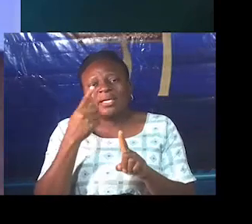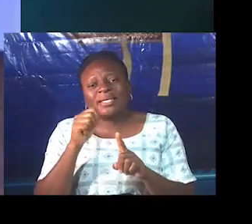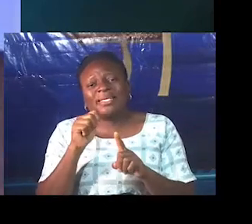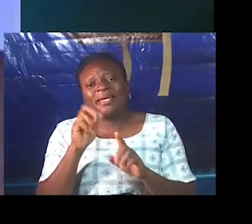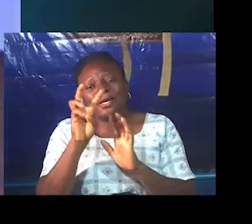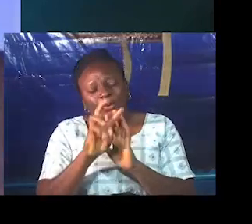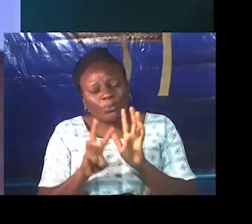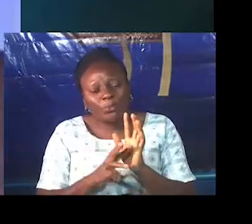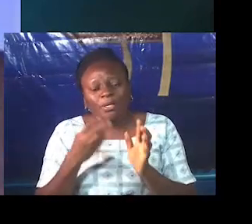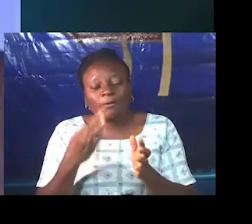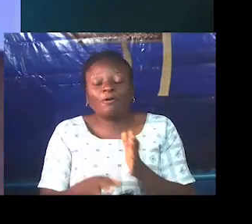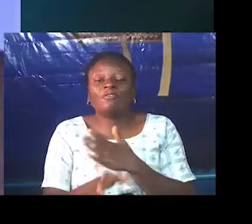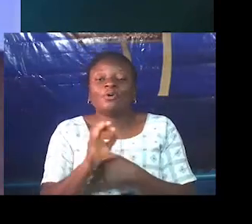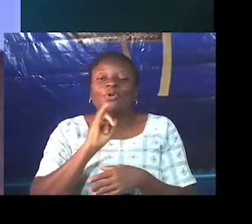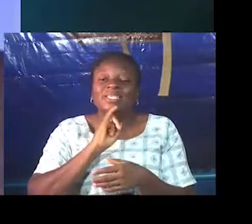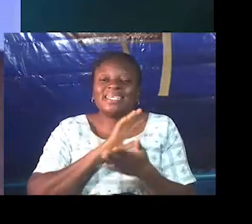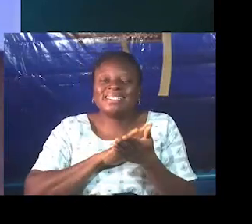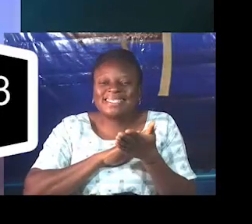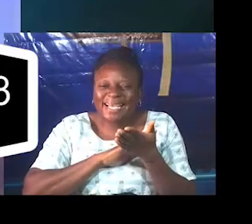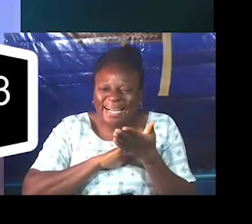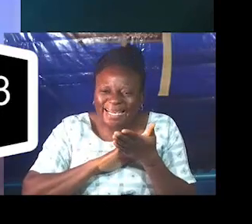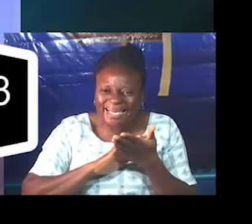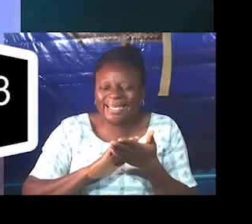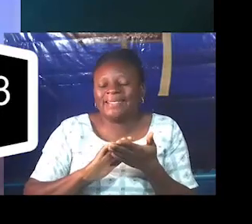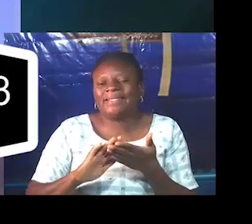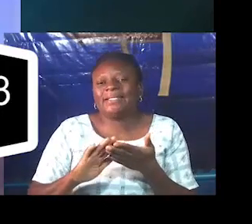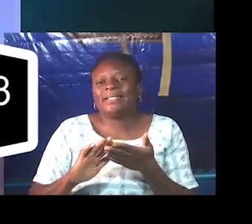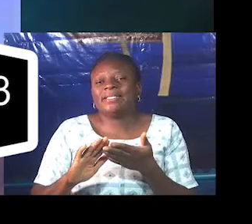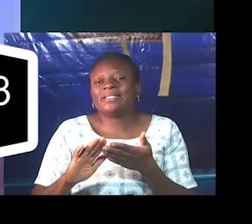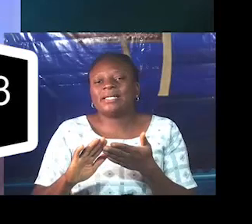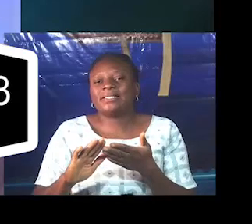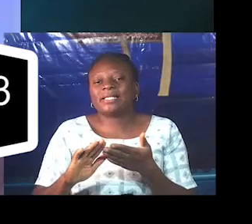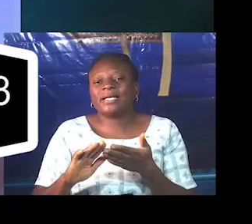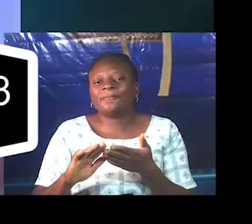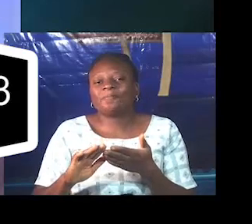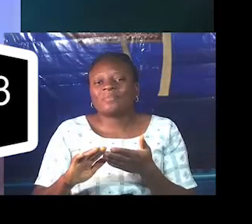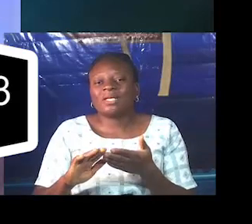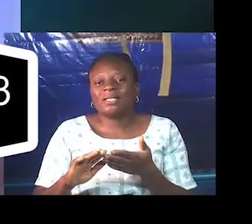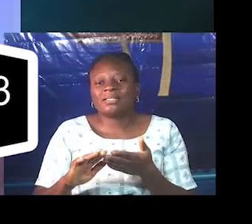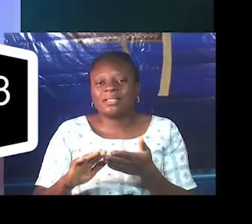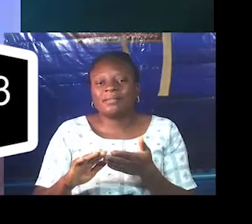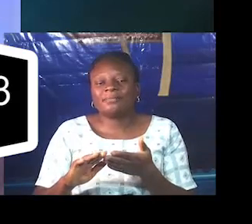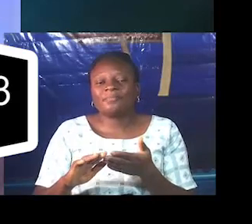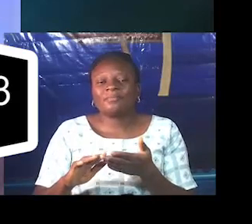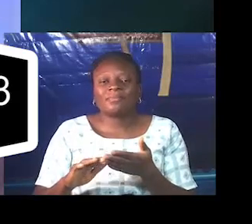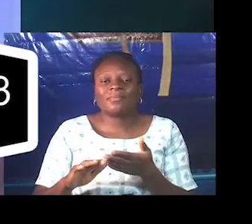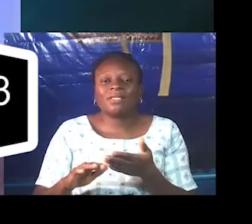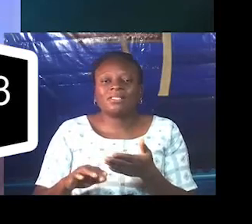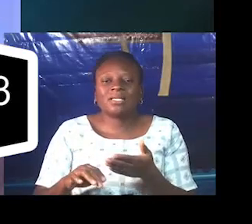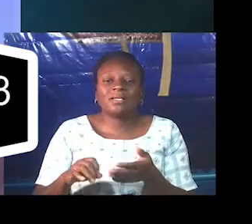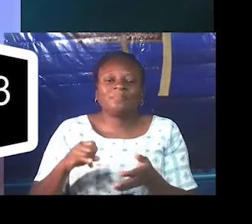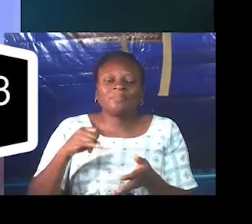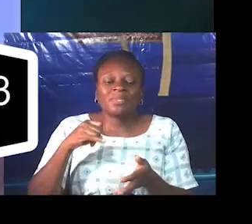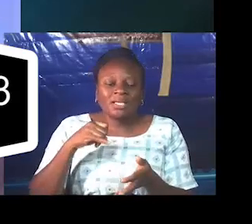yes, it's not because I love this brother more than this sister, or I love this brother more than that brother, or that brother than that brother. It's